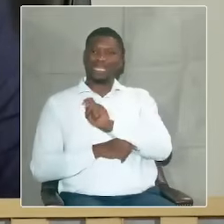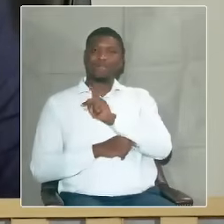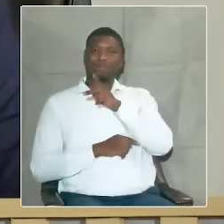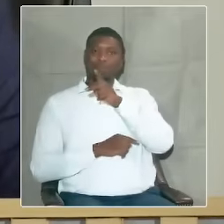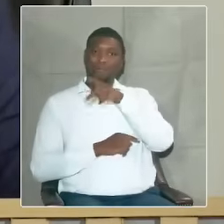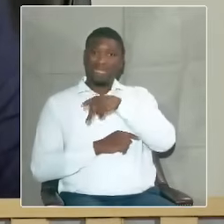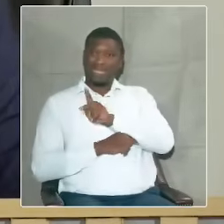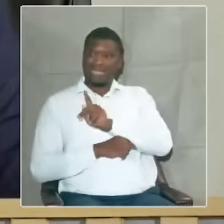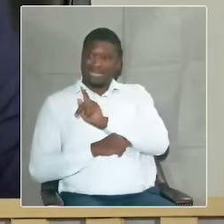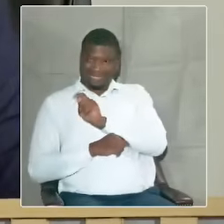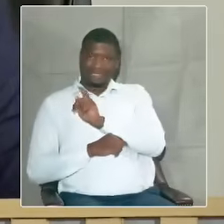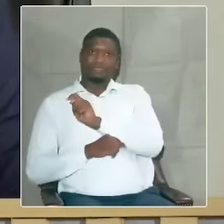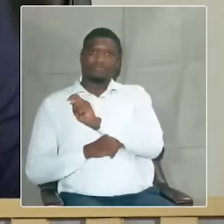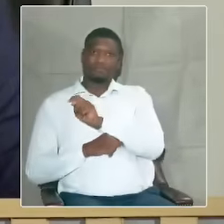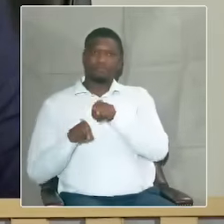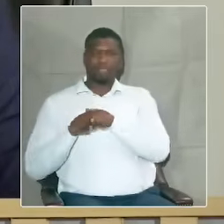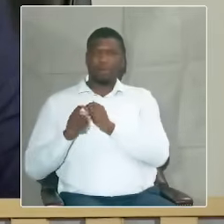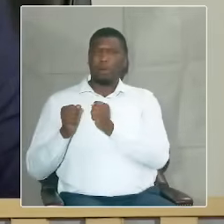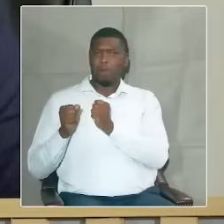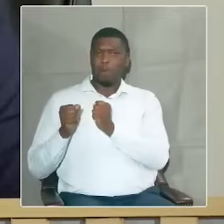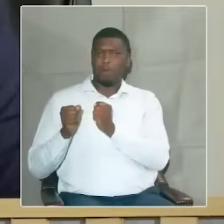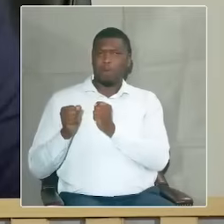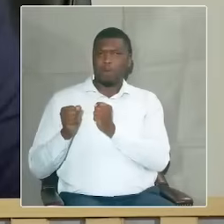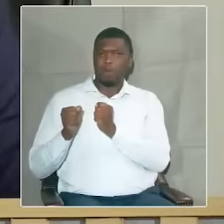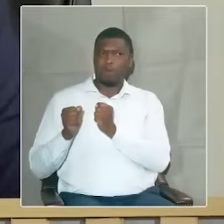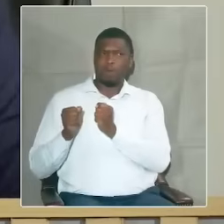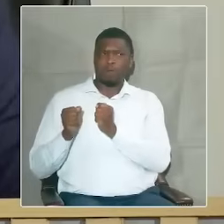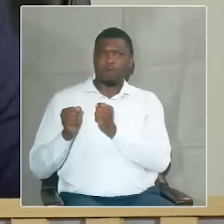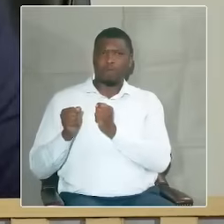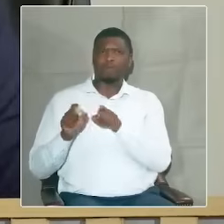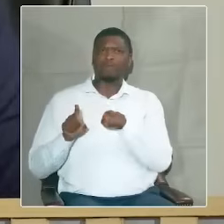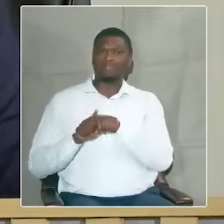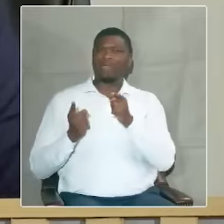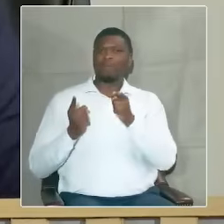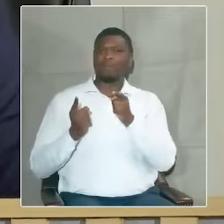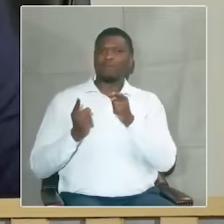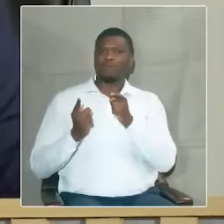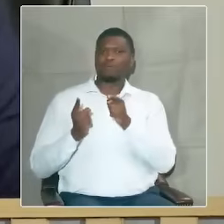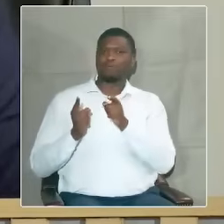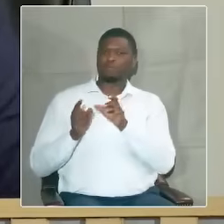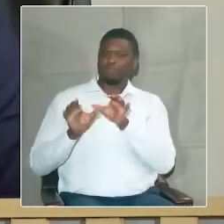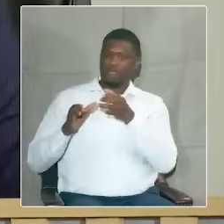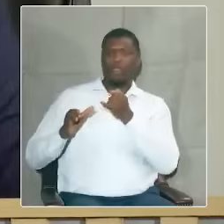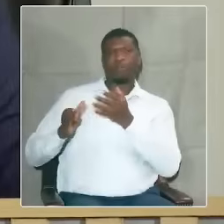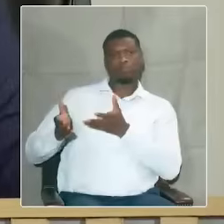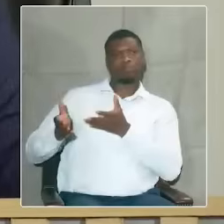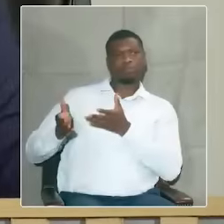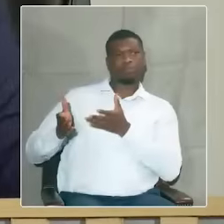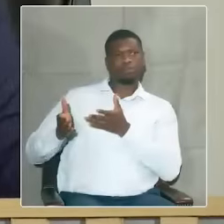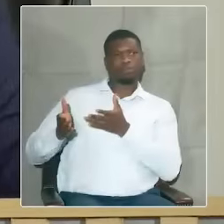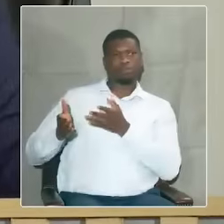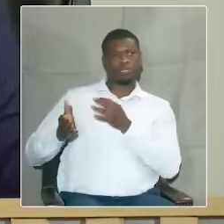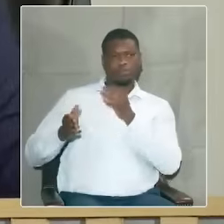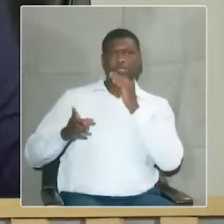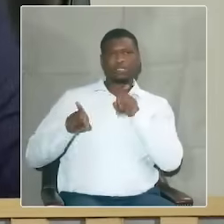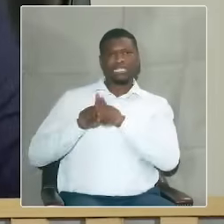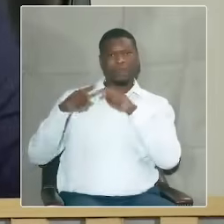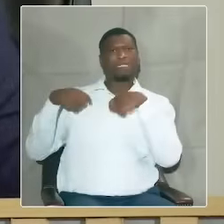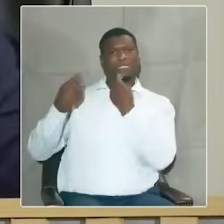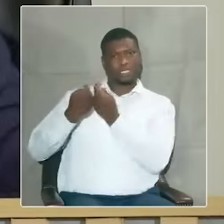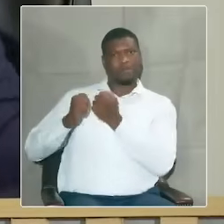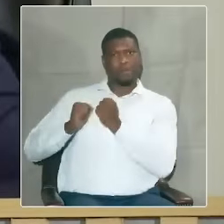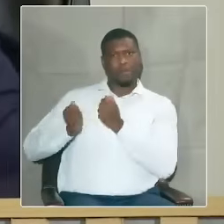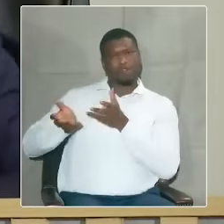it's the same as the NTT PK. Same, it refers to the same team